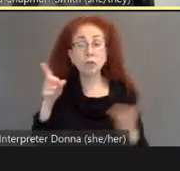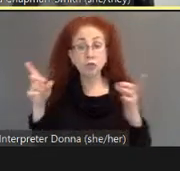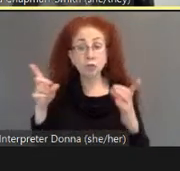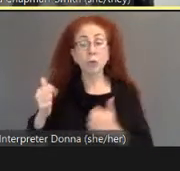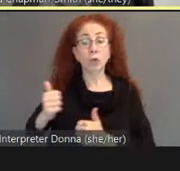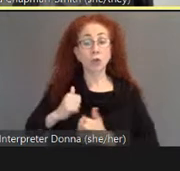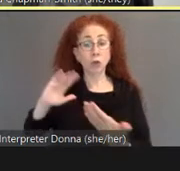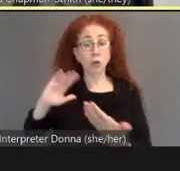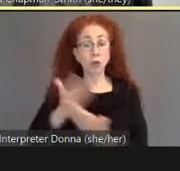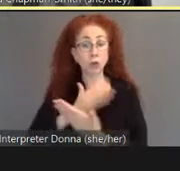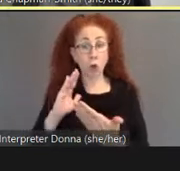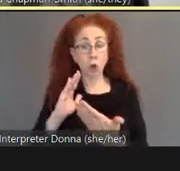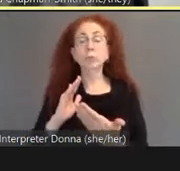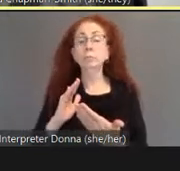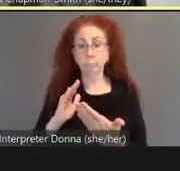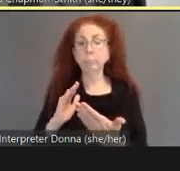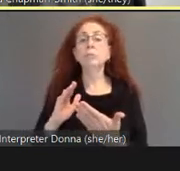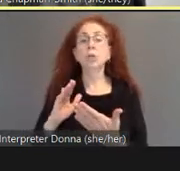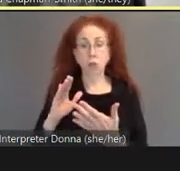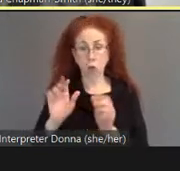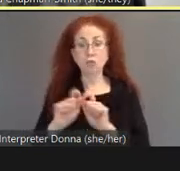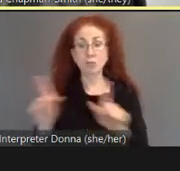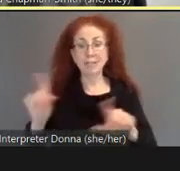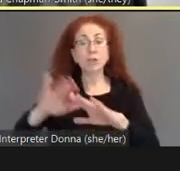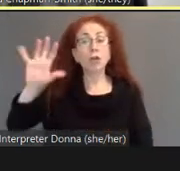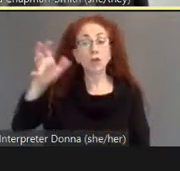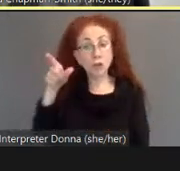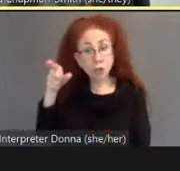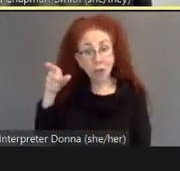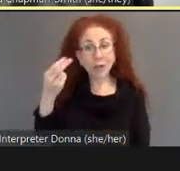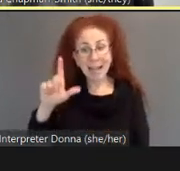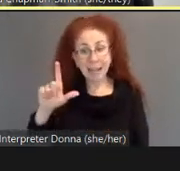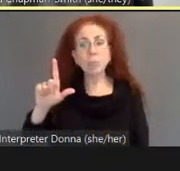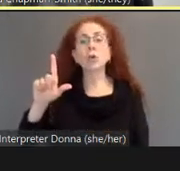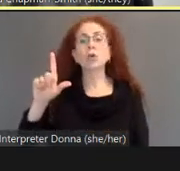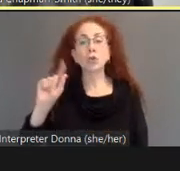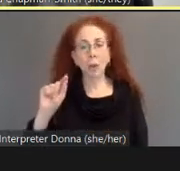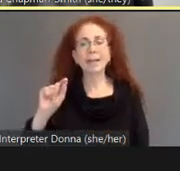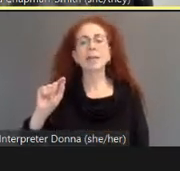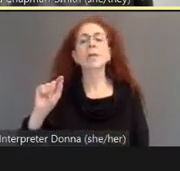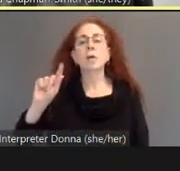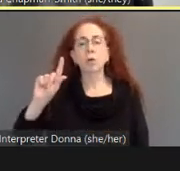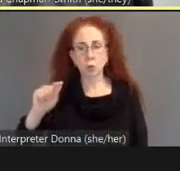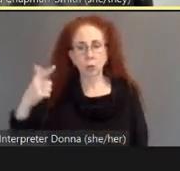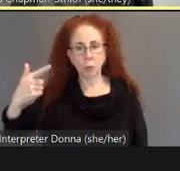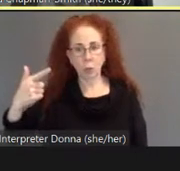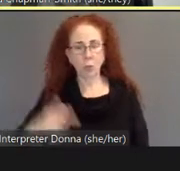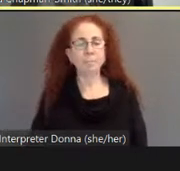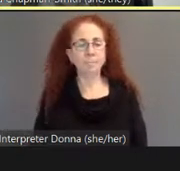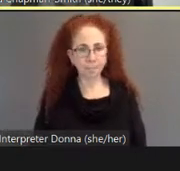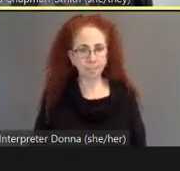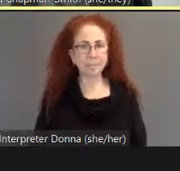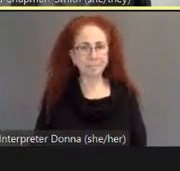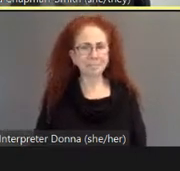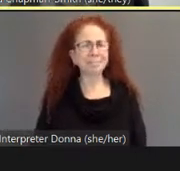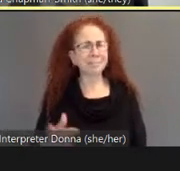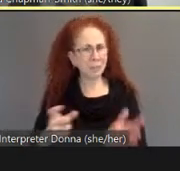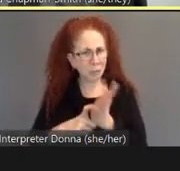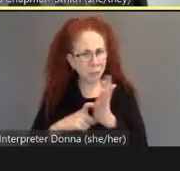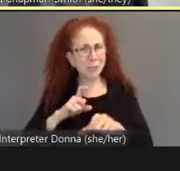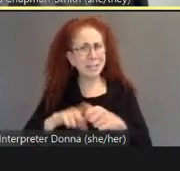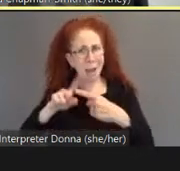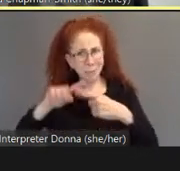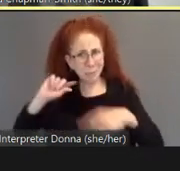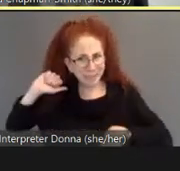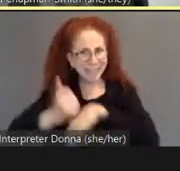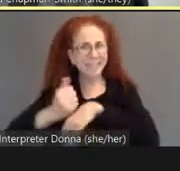Songs, was released on the Opera Philadelphia channel, April 2021. It took a while for us to produce the first one.